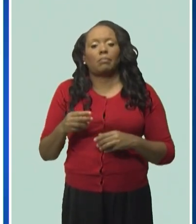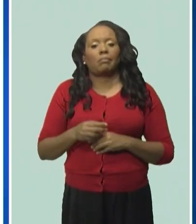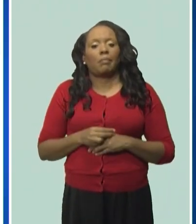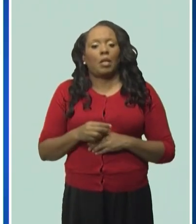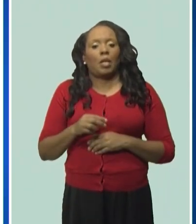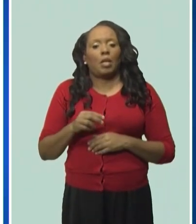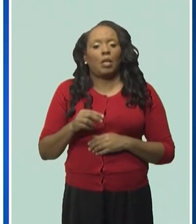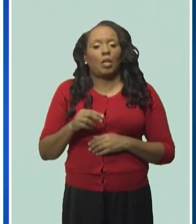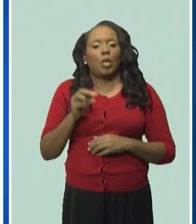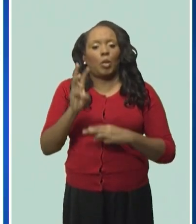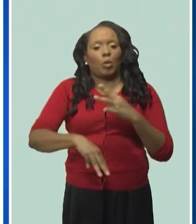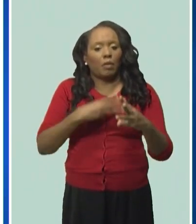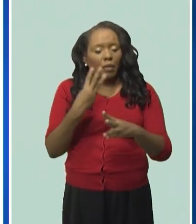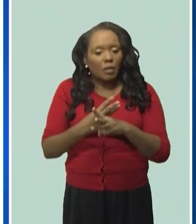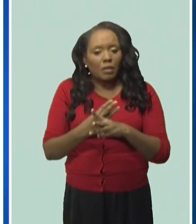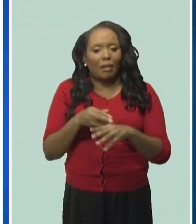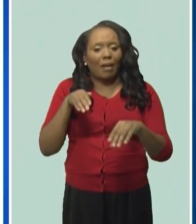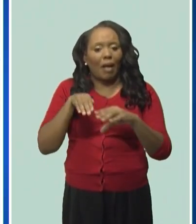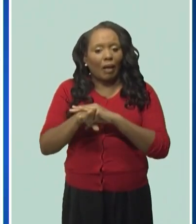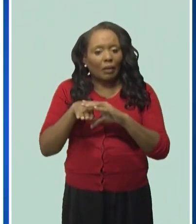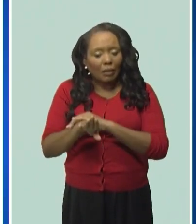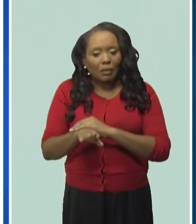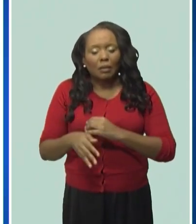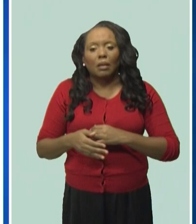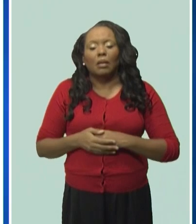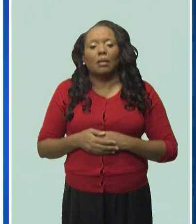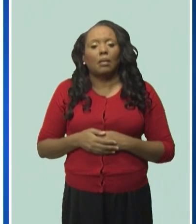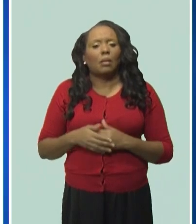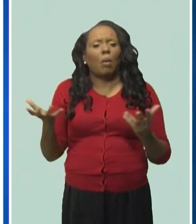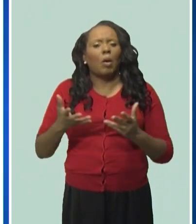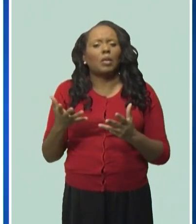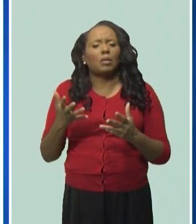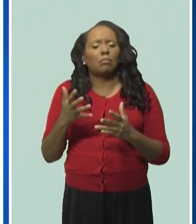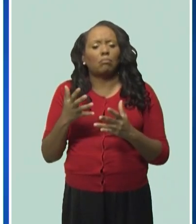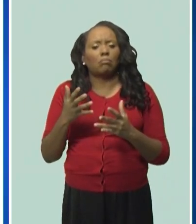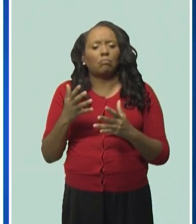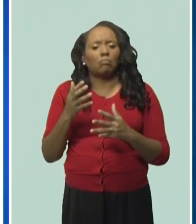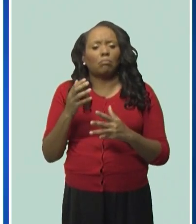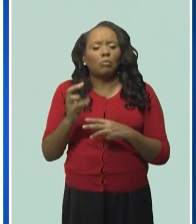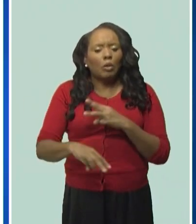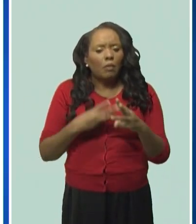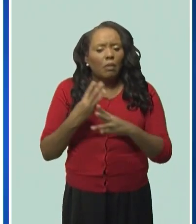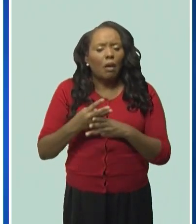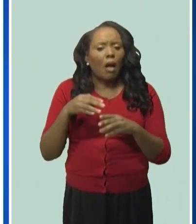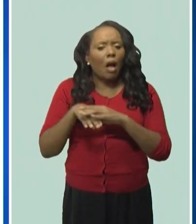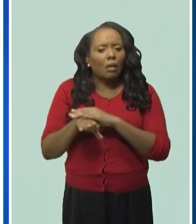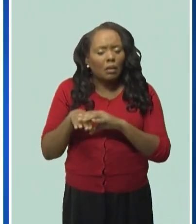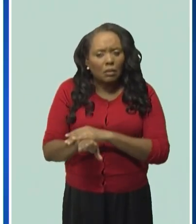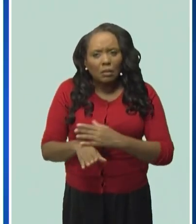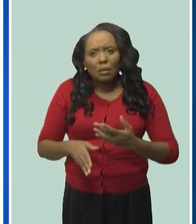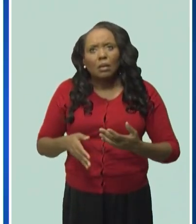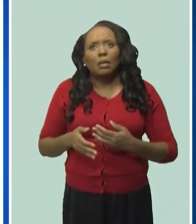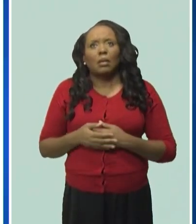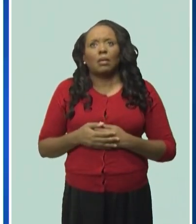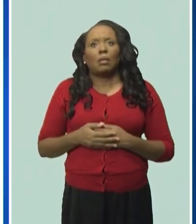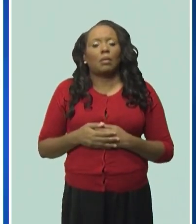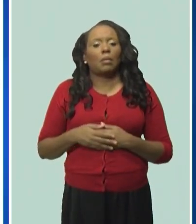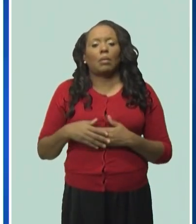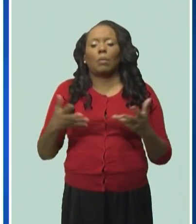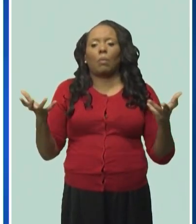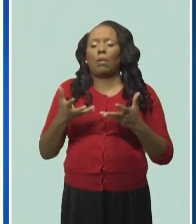bill, the universal access will take into account the international universal access